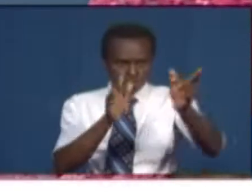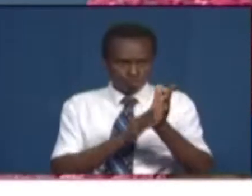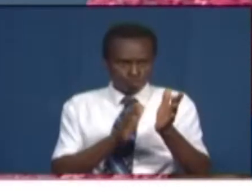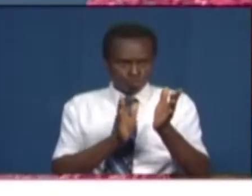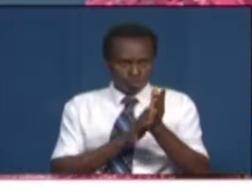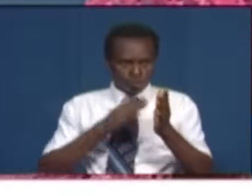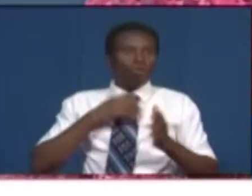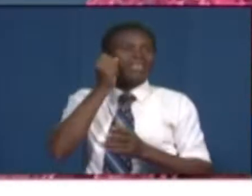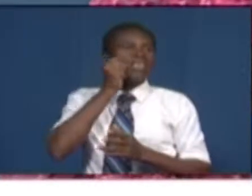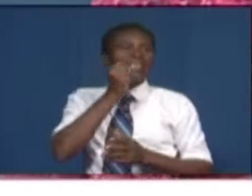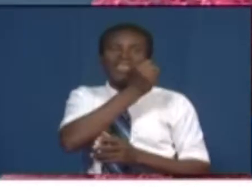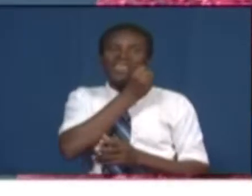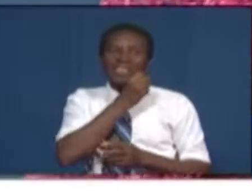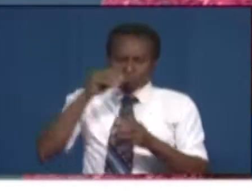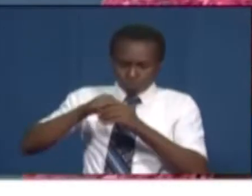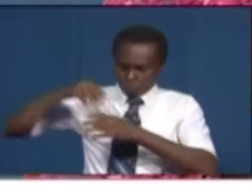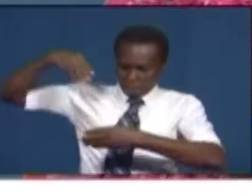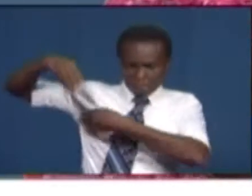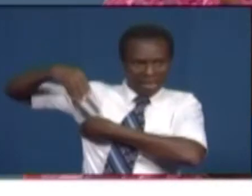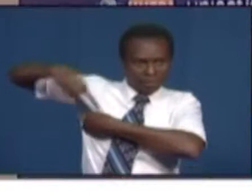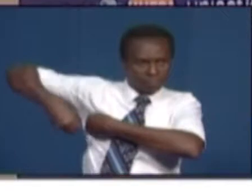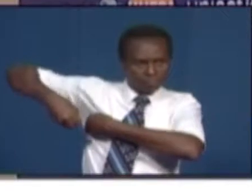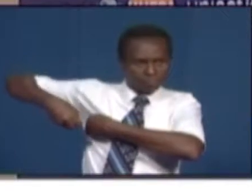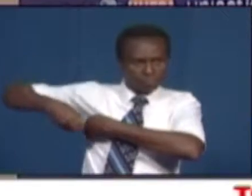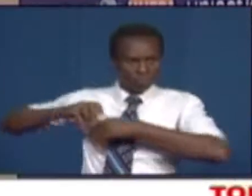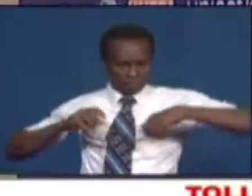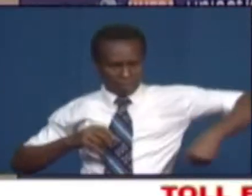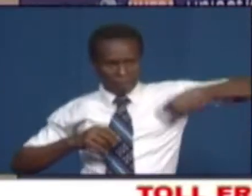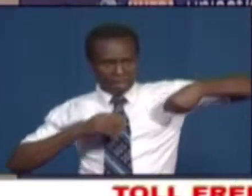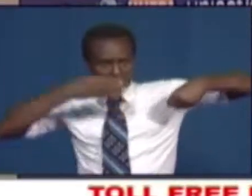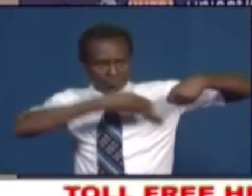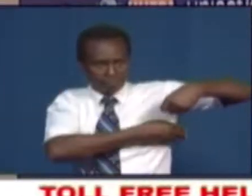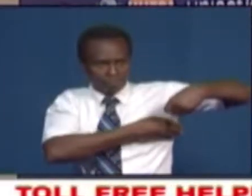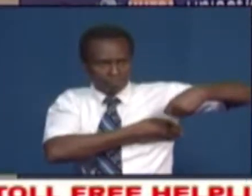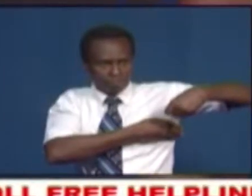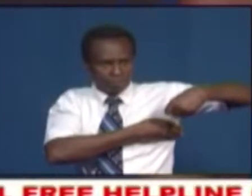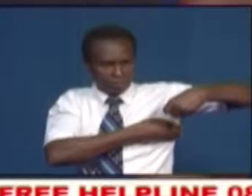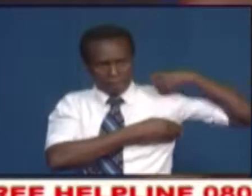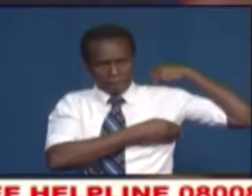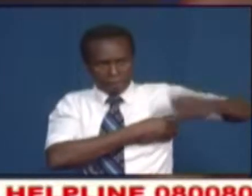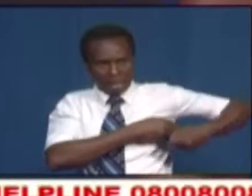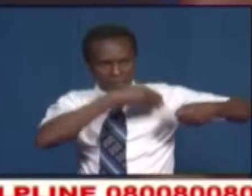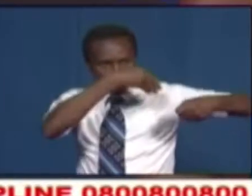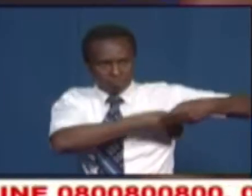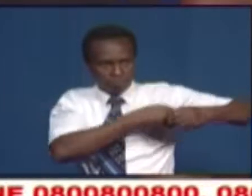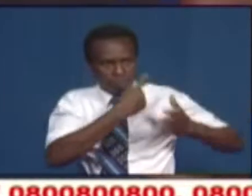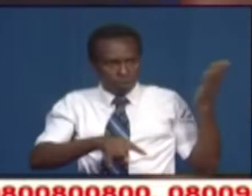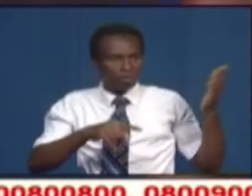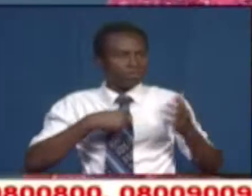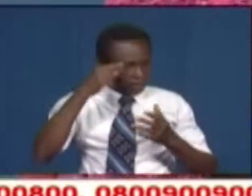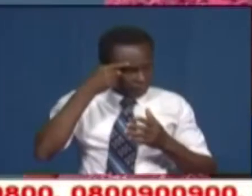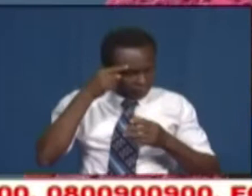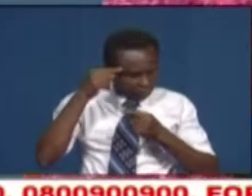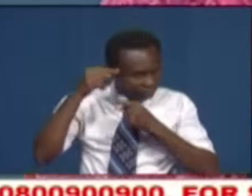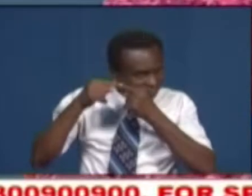at home, and then all those things. So it's they will grow up in the world with it. If they see something